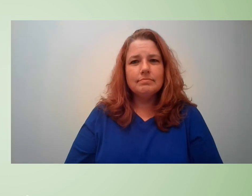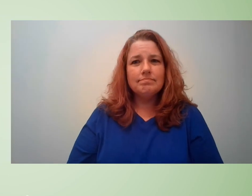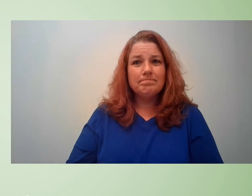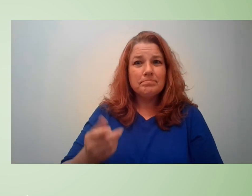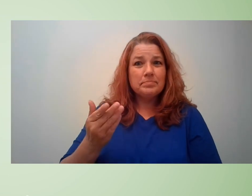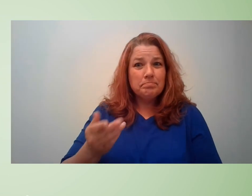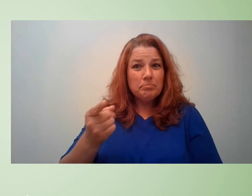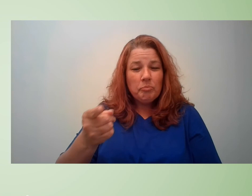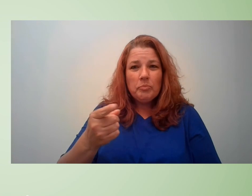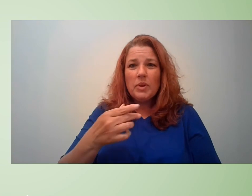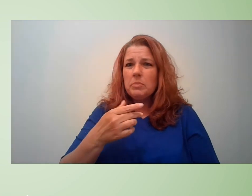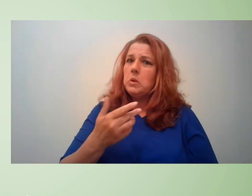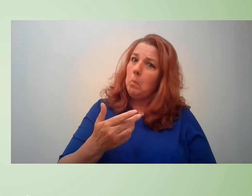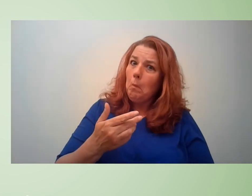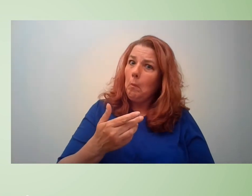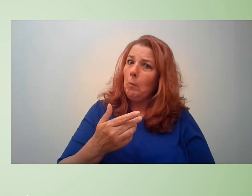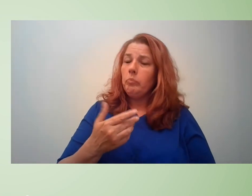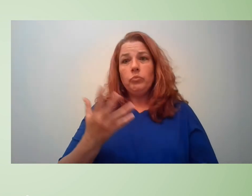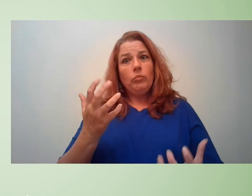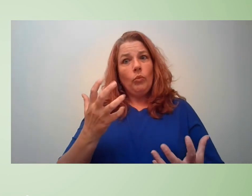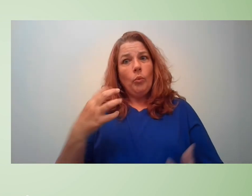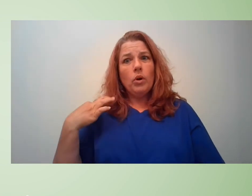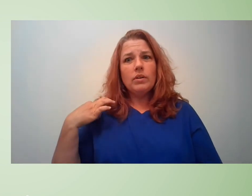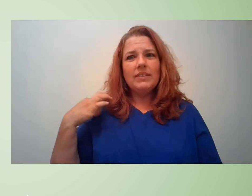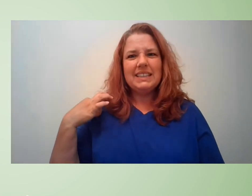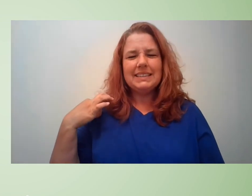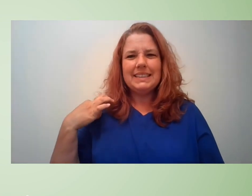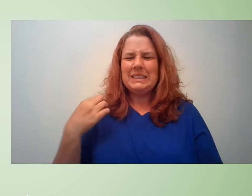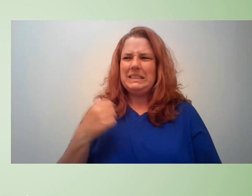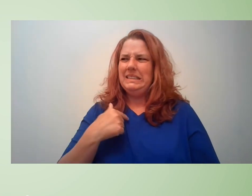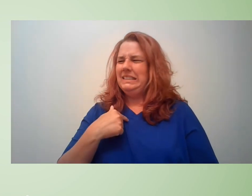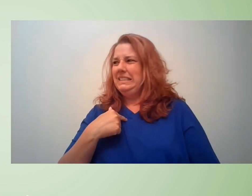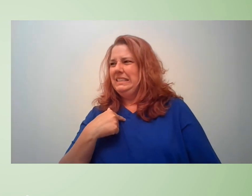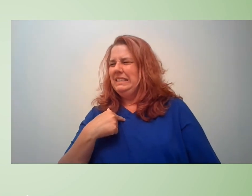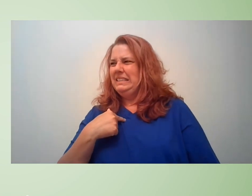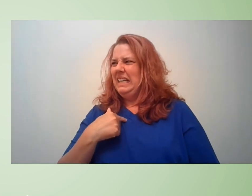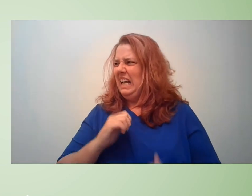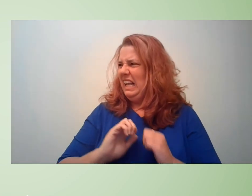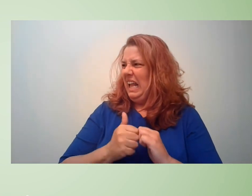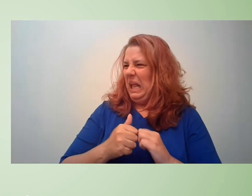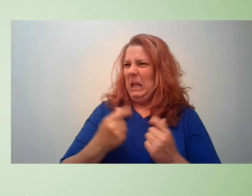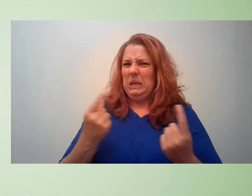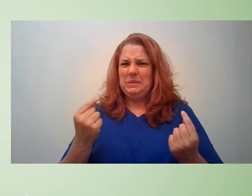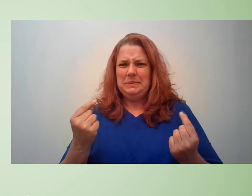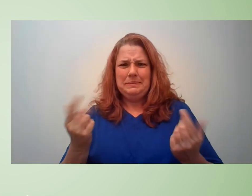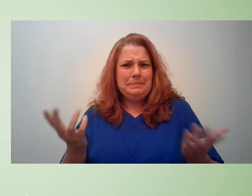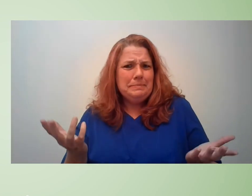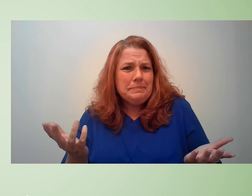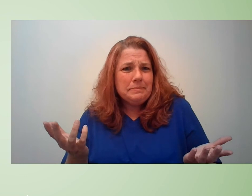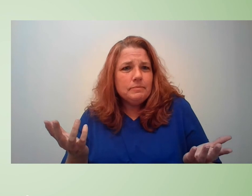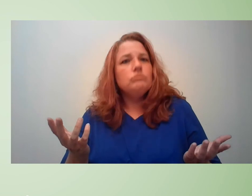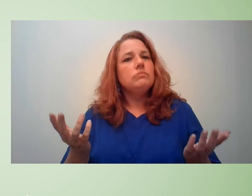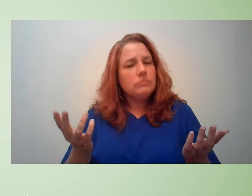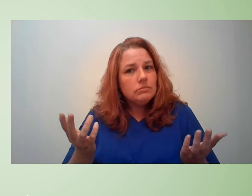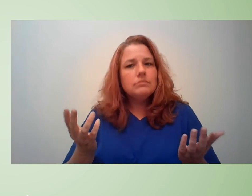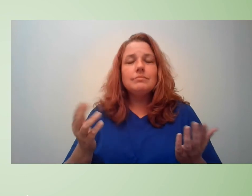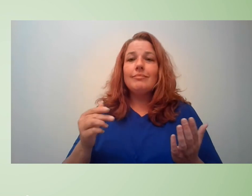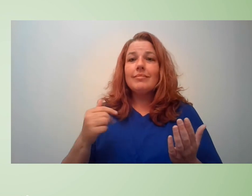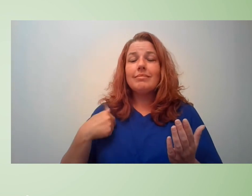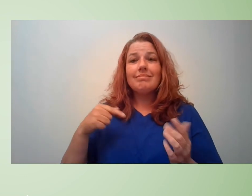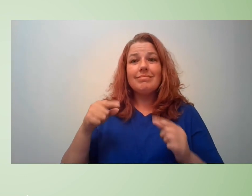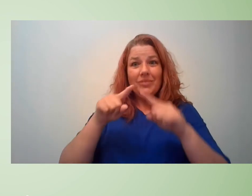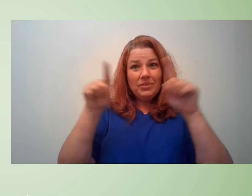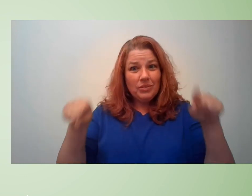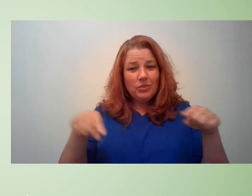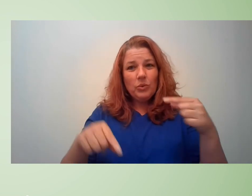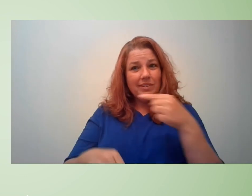Interested in volunteering but not sure what you can help with? Check out the list on your screen and think about your own skills. We are happy to help you